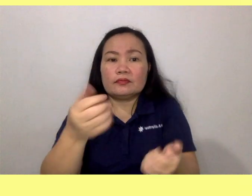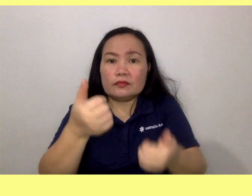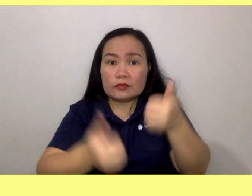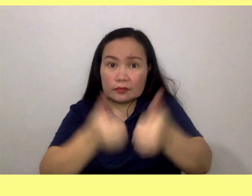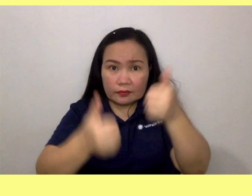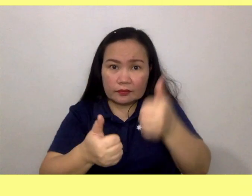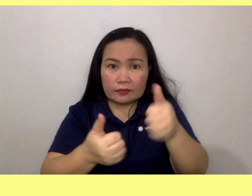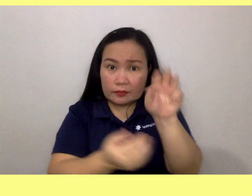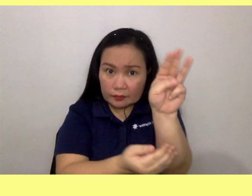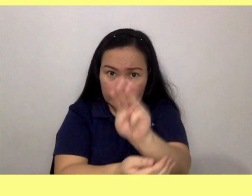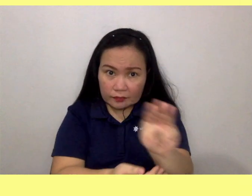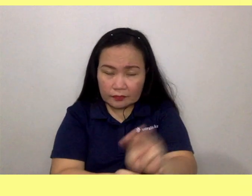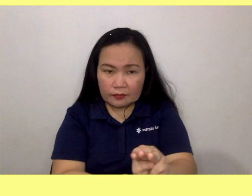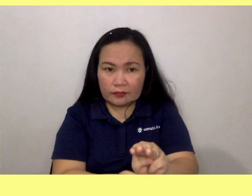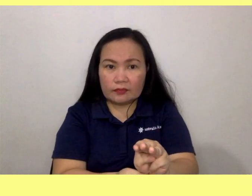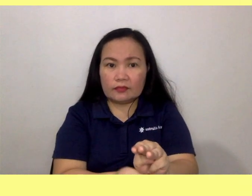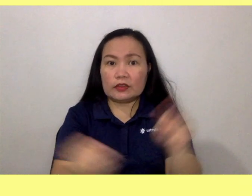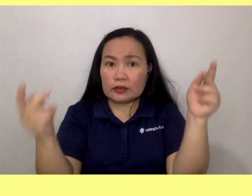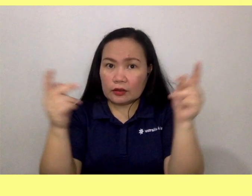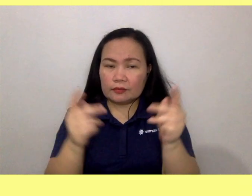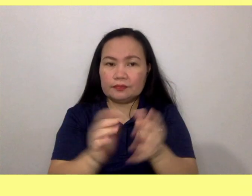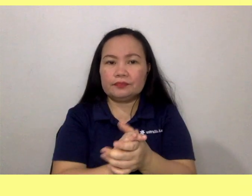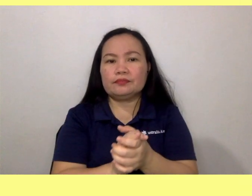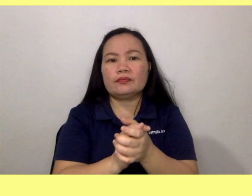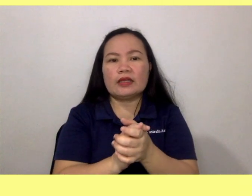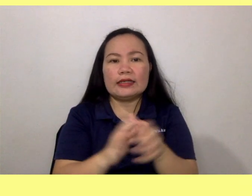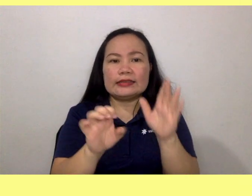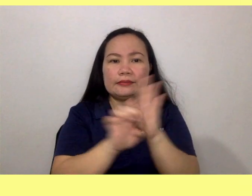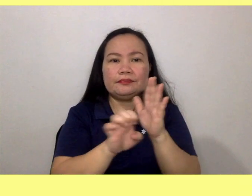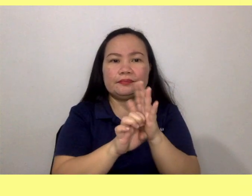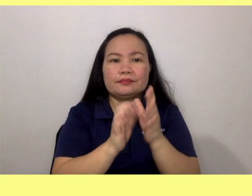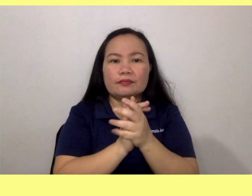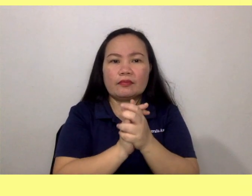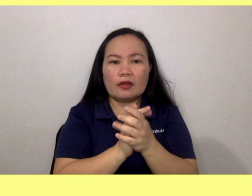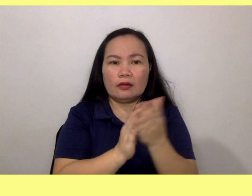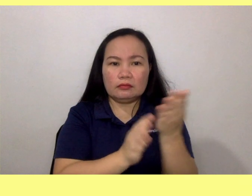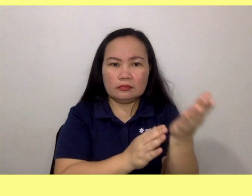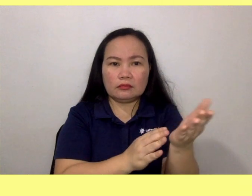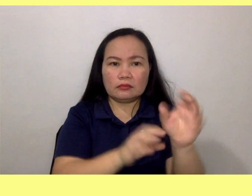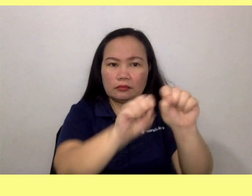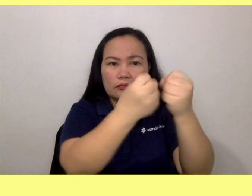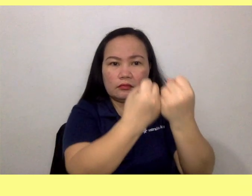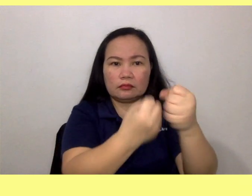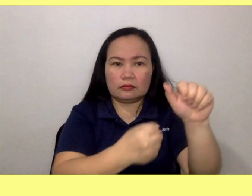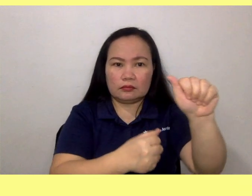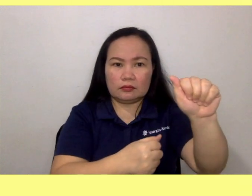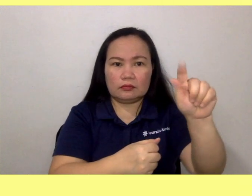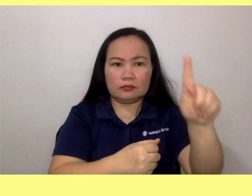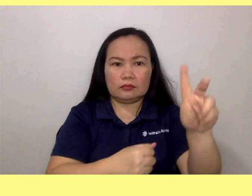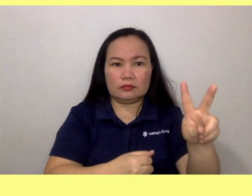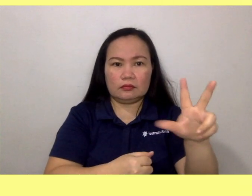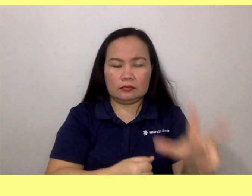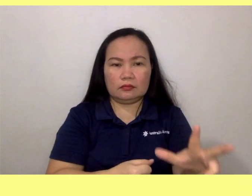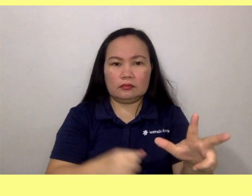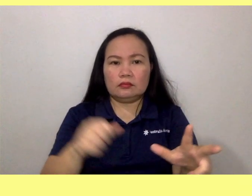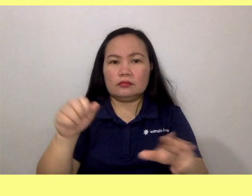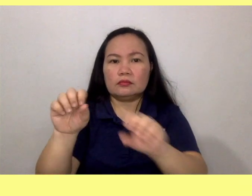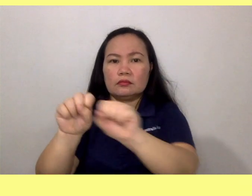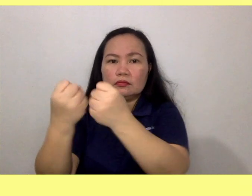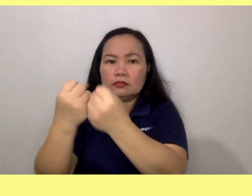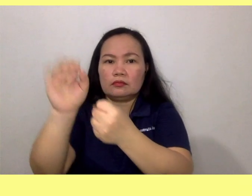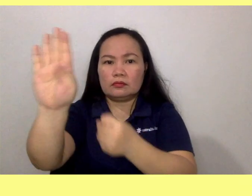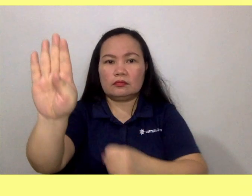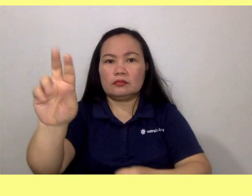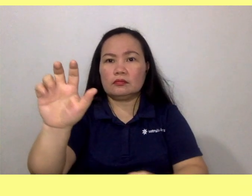B which maps to it. Example, we have for set A, we have 1, 2, 3.